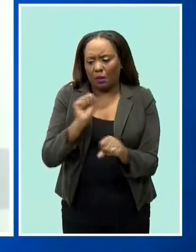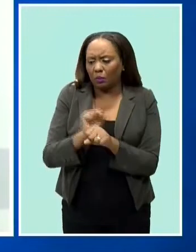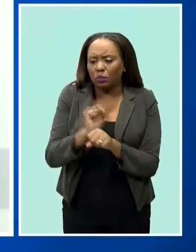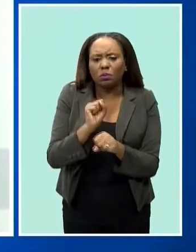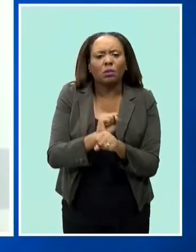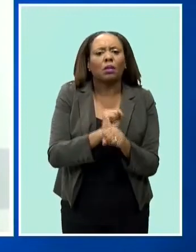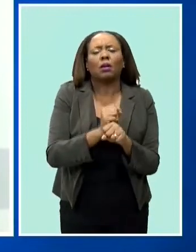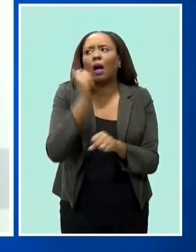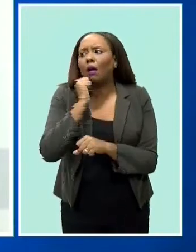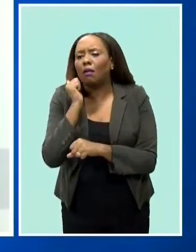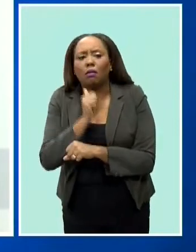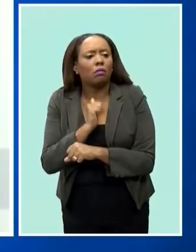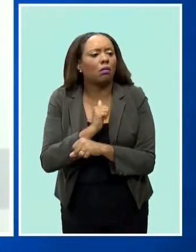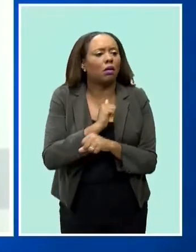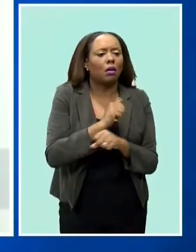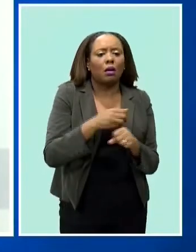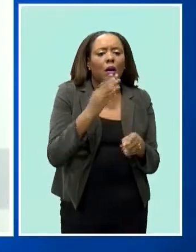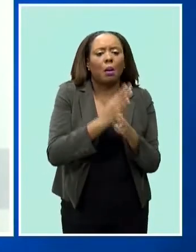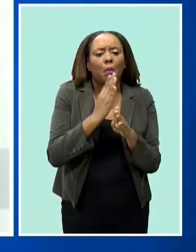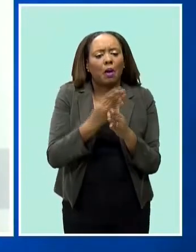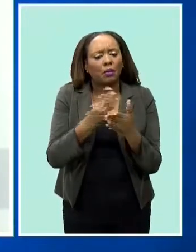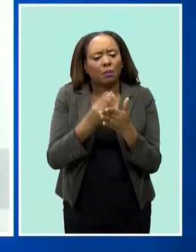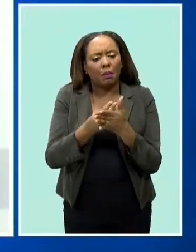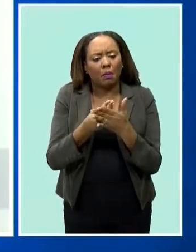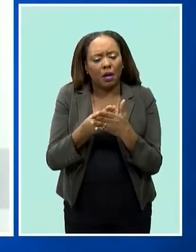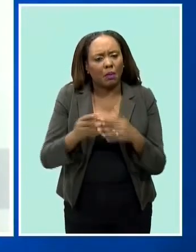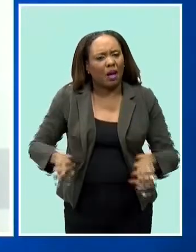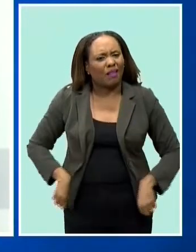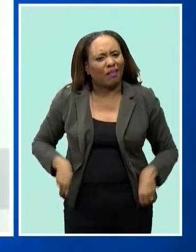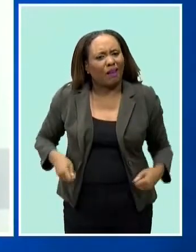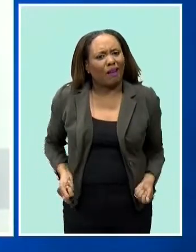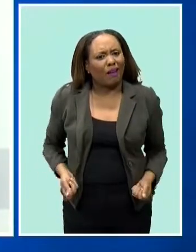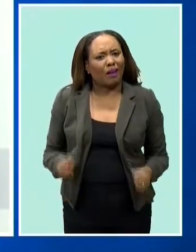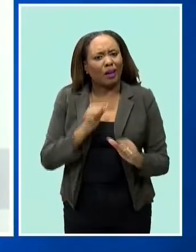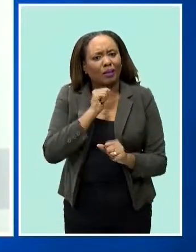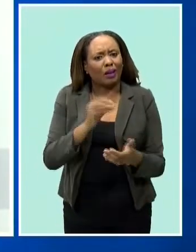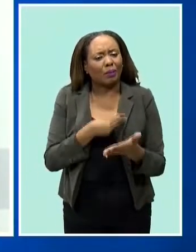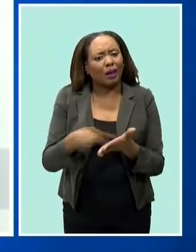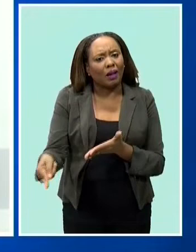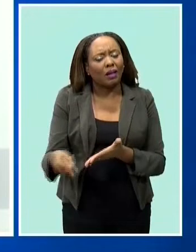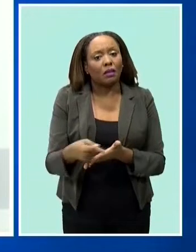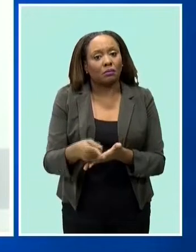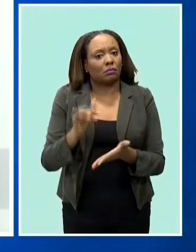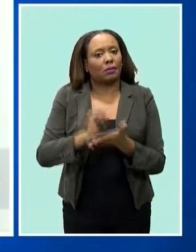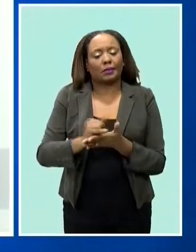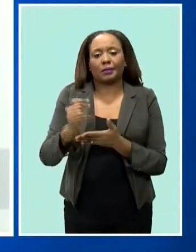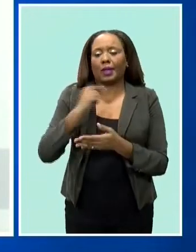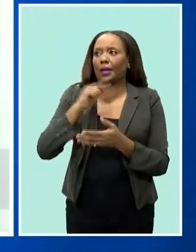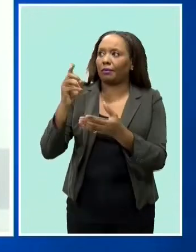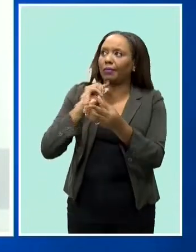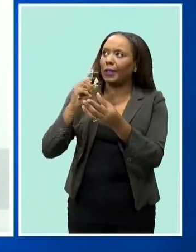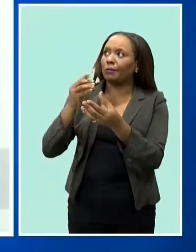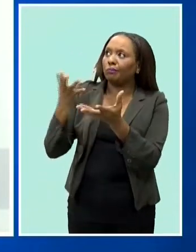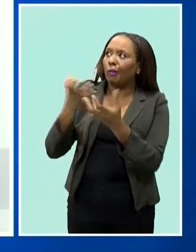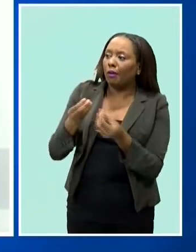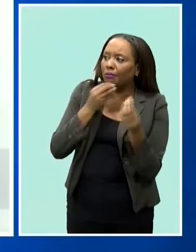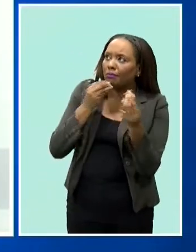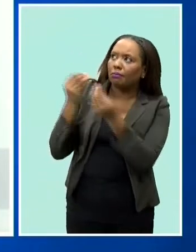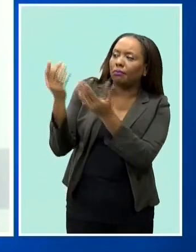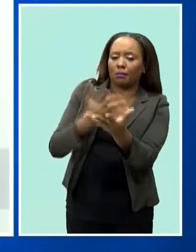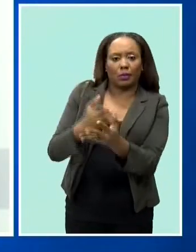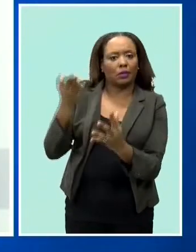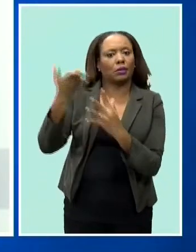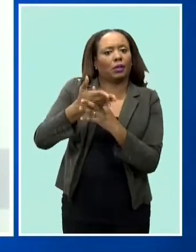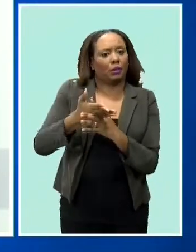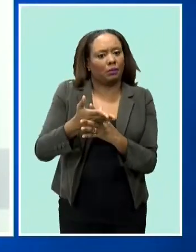food, money to get to work for 3 whole months and not pay them? And so that is something that I think should stop immediately. And